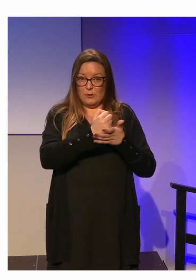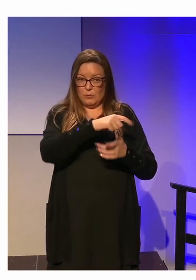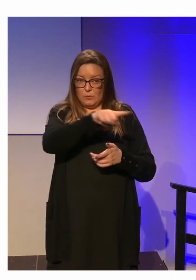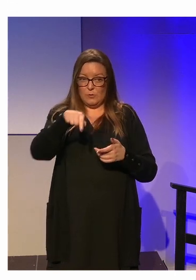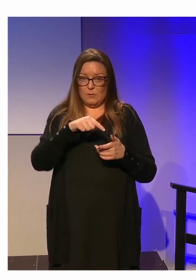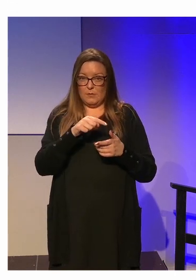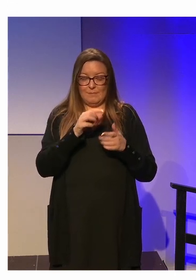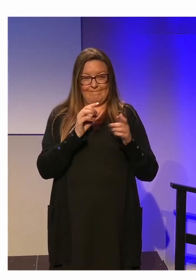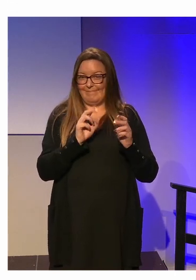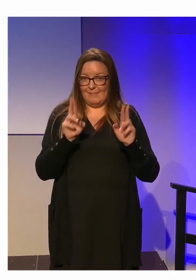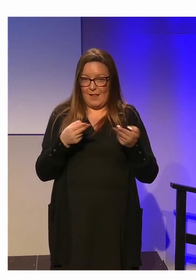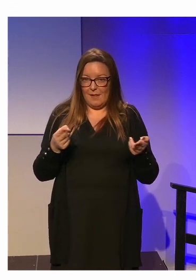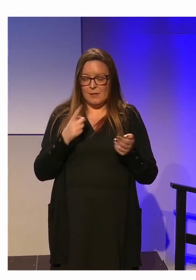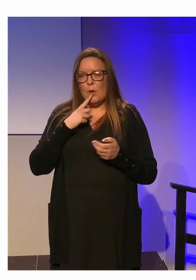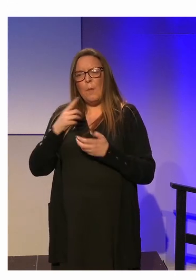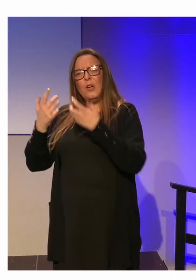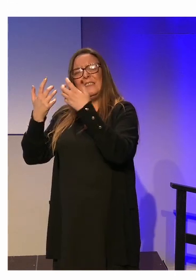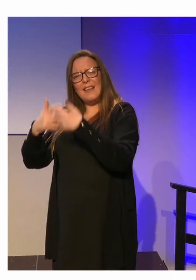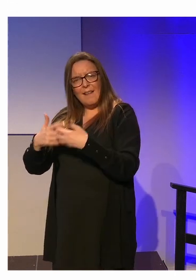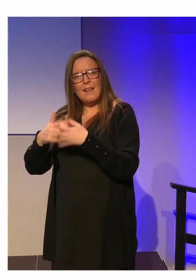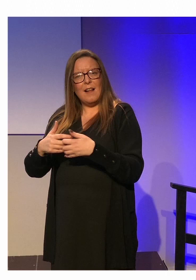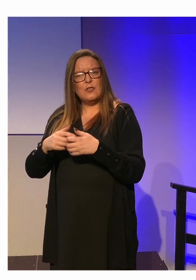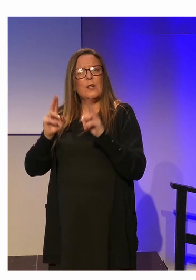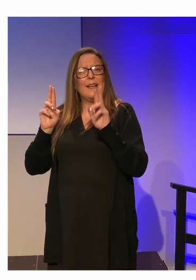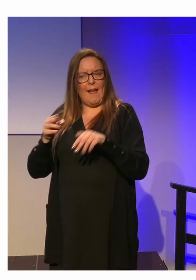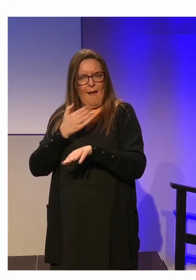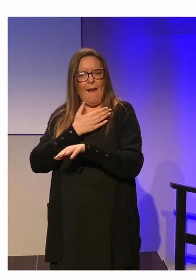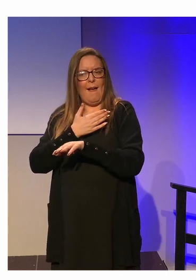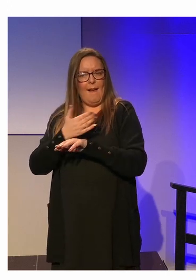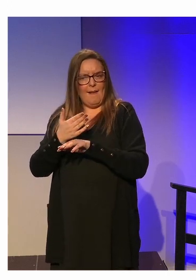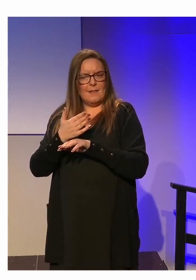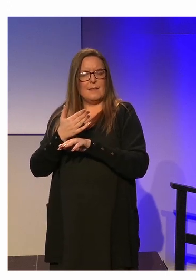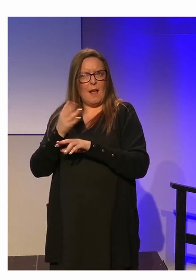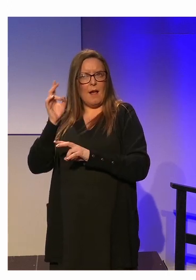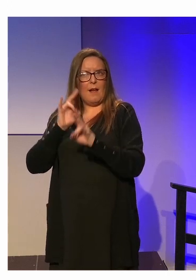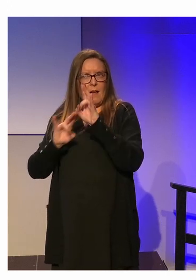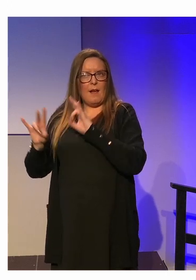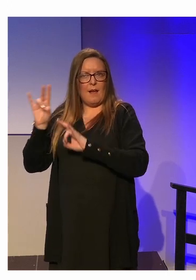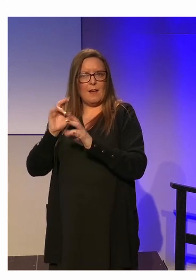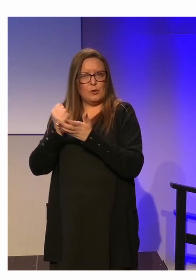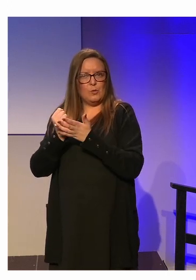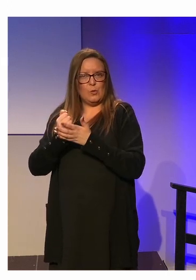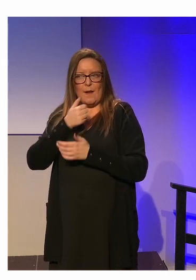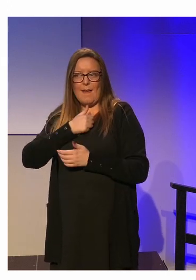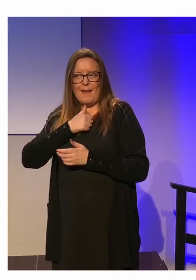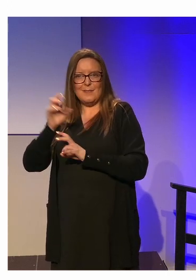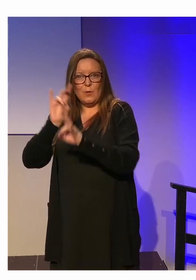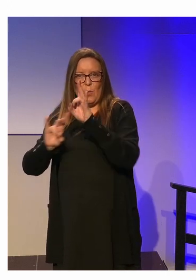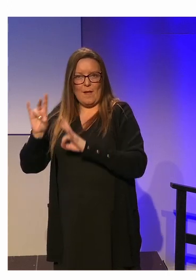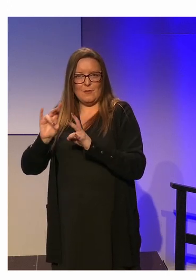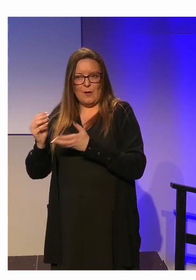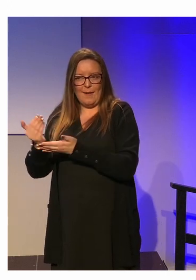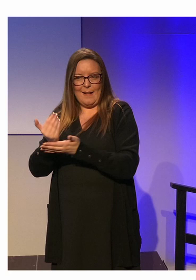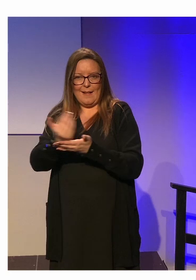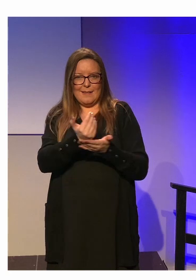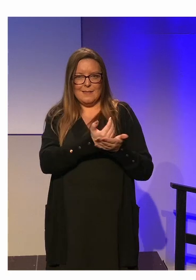place where it can start to push those questions and students answer the questions. It then gathers the data